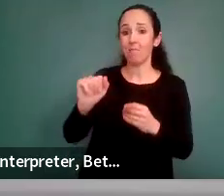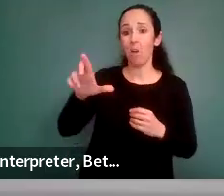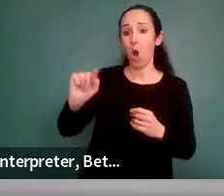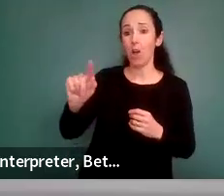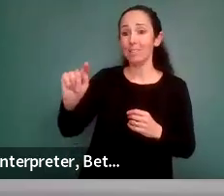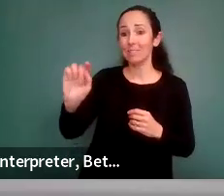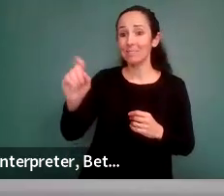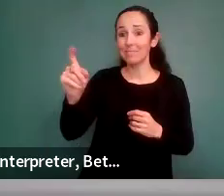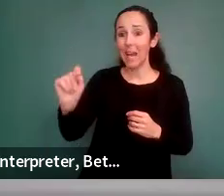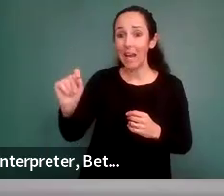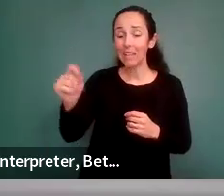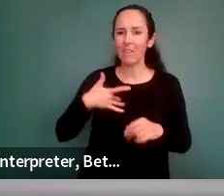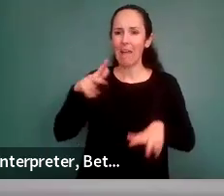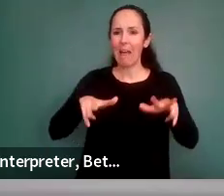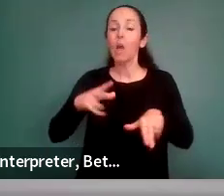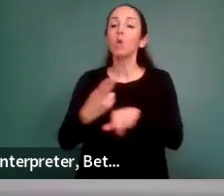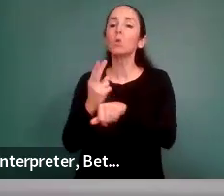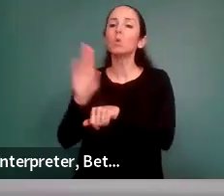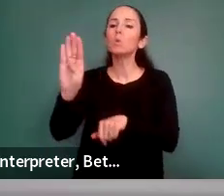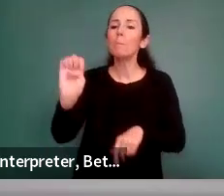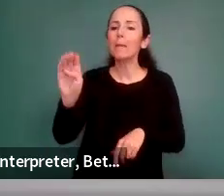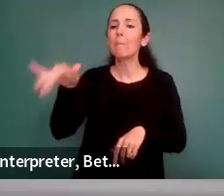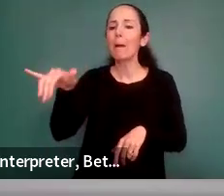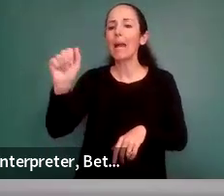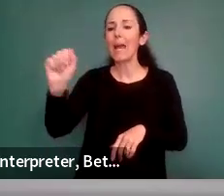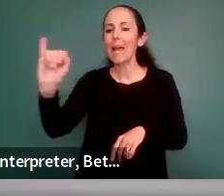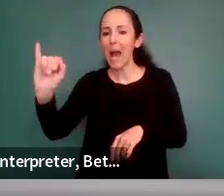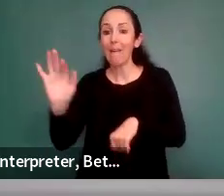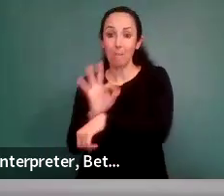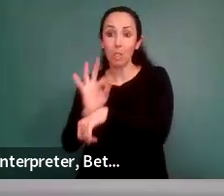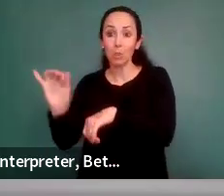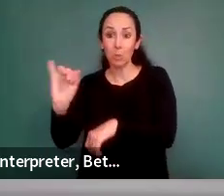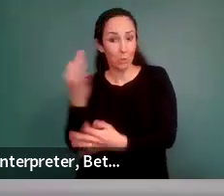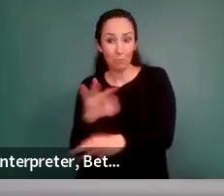use the Be My AI function. It's free for anyone to use.